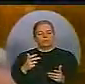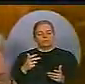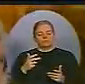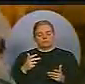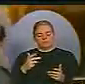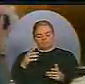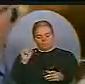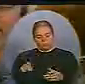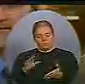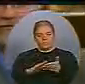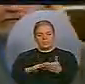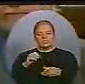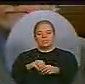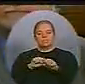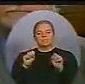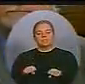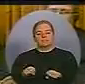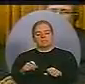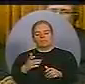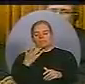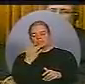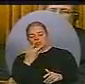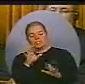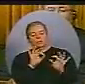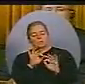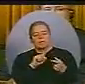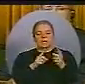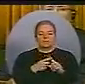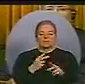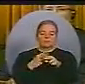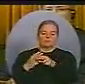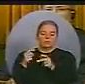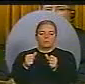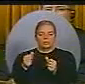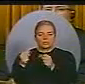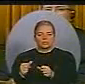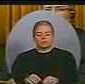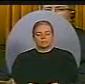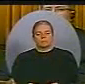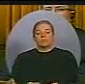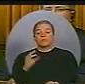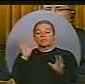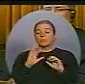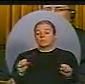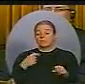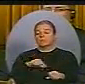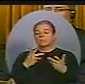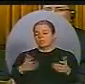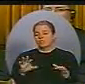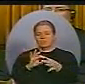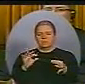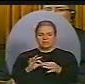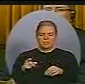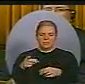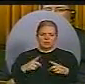Honourable Parliamentary Secretary and Minister of Transport. Well, Mr. Speaker, as has already been explained to that member, the individual in question resigned